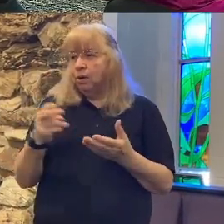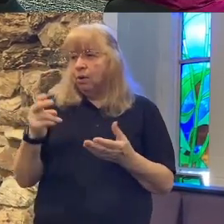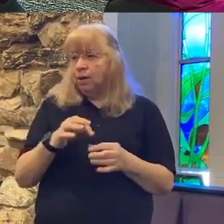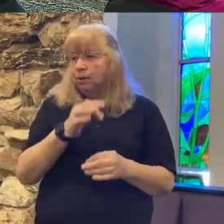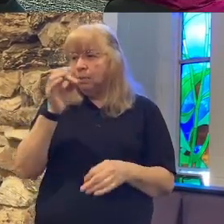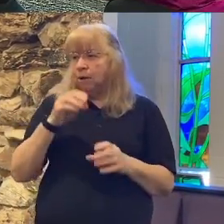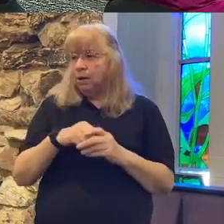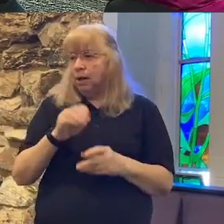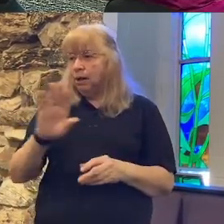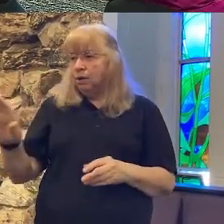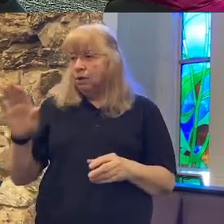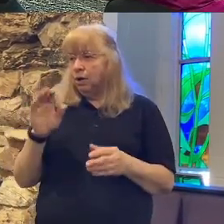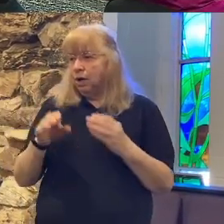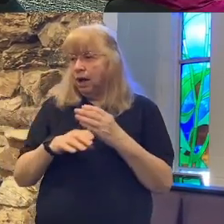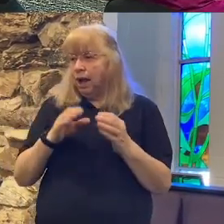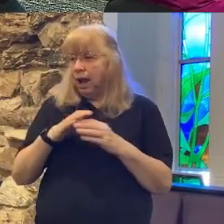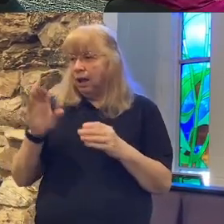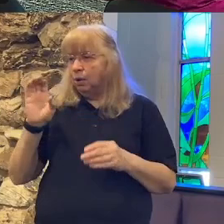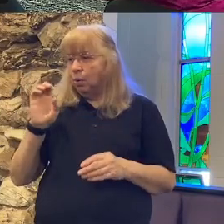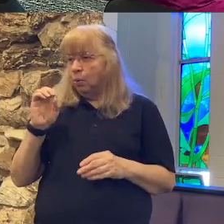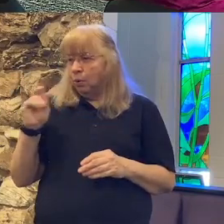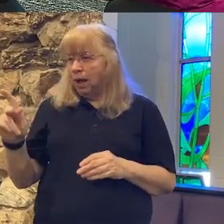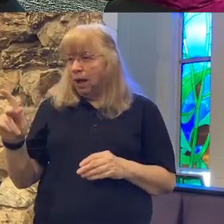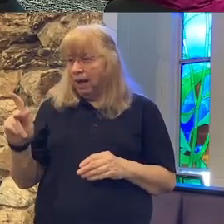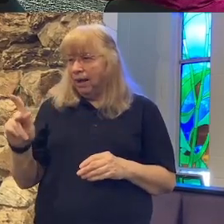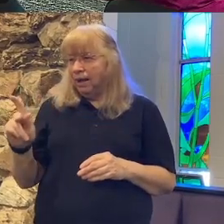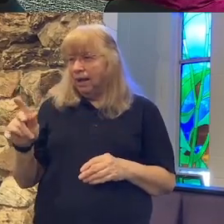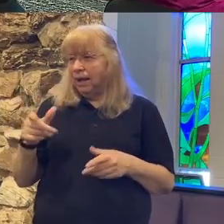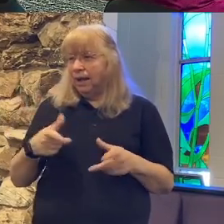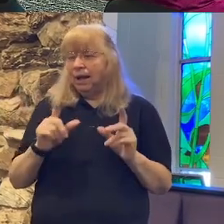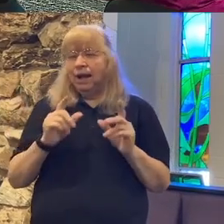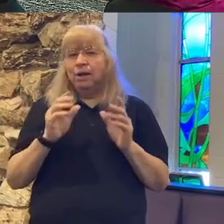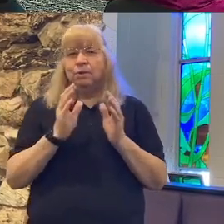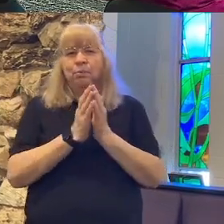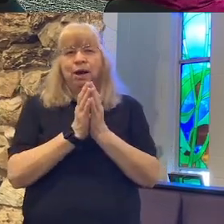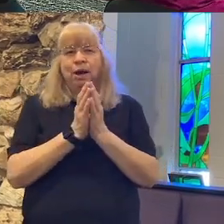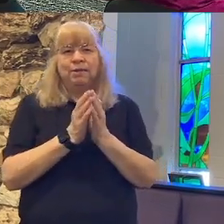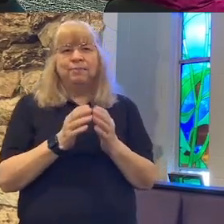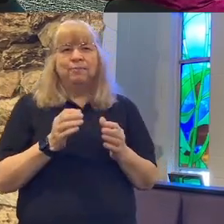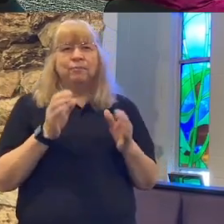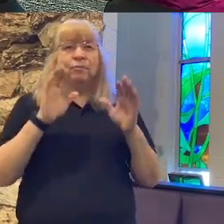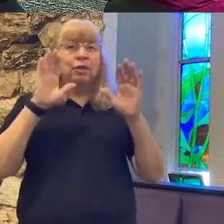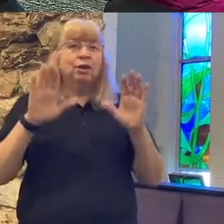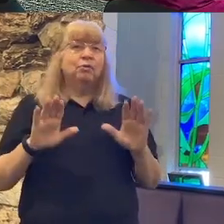okay? All right, let's pray. Gracious Lord,